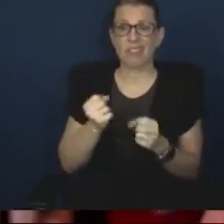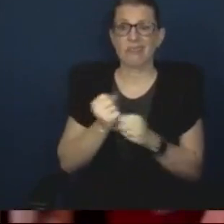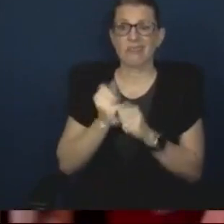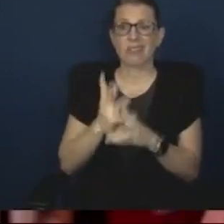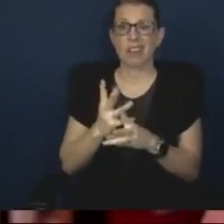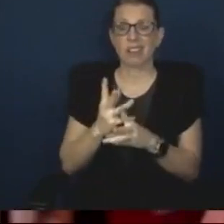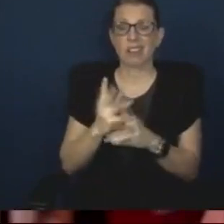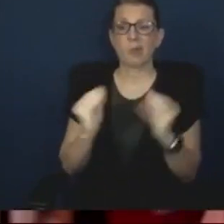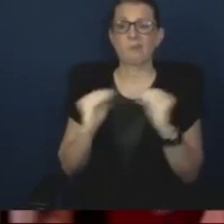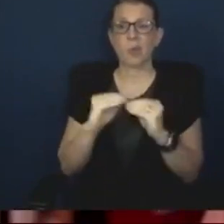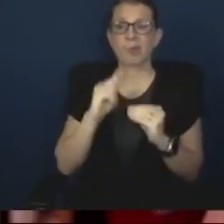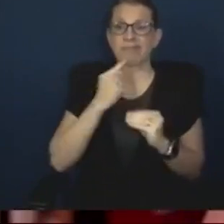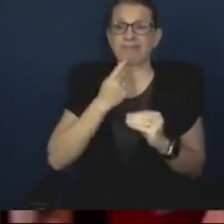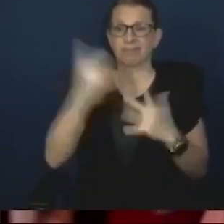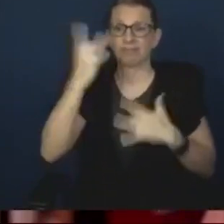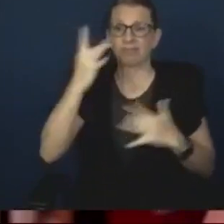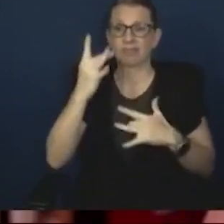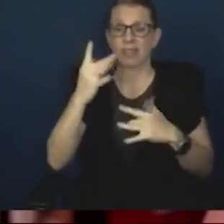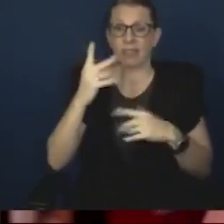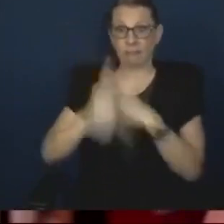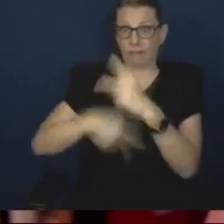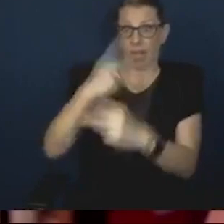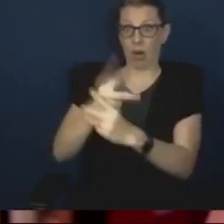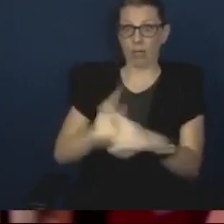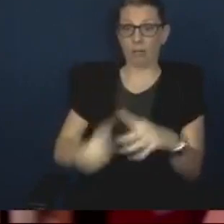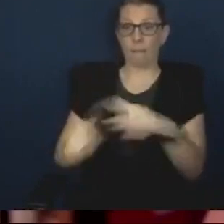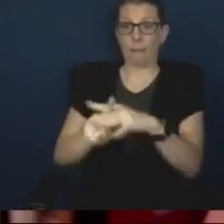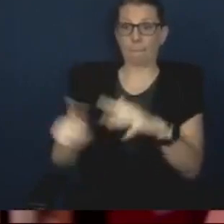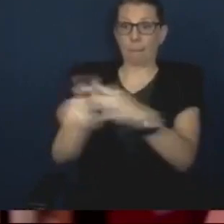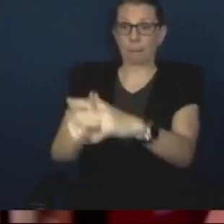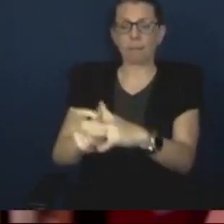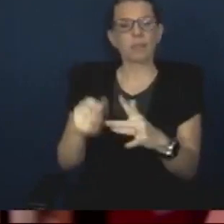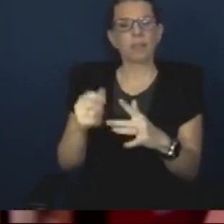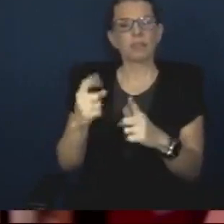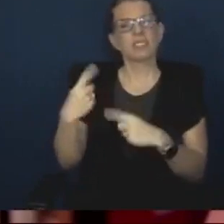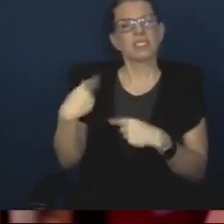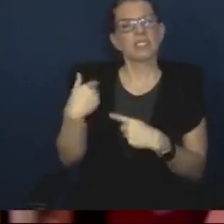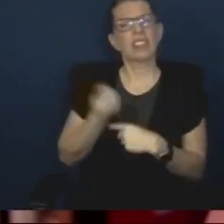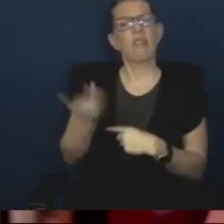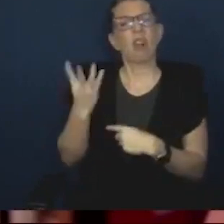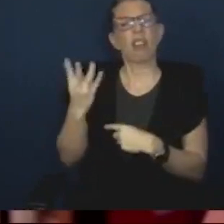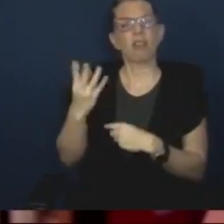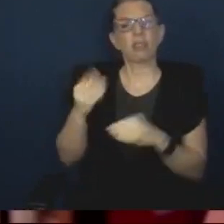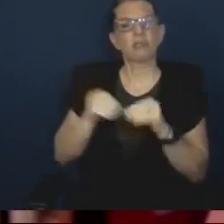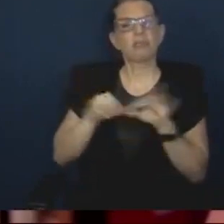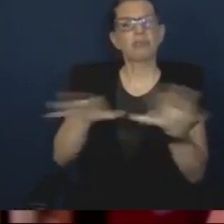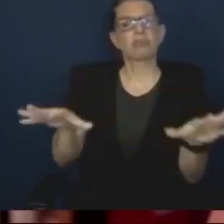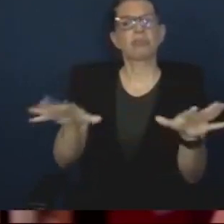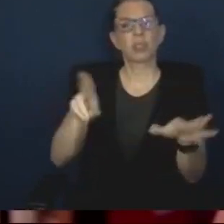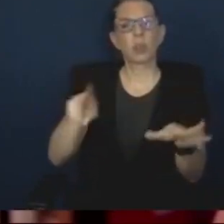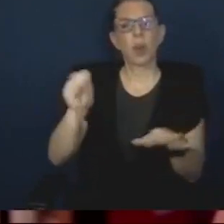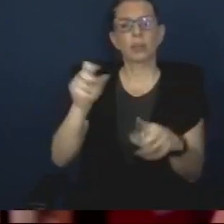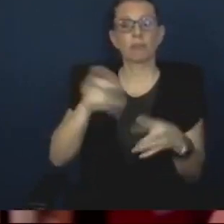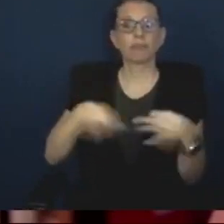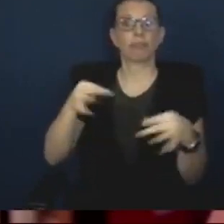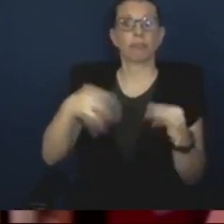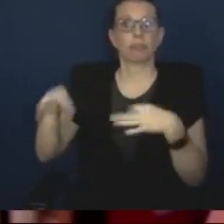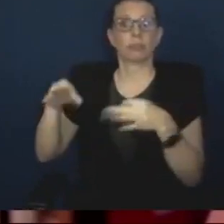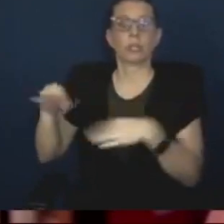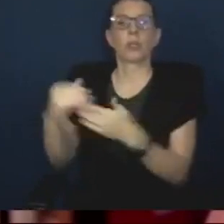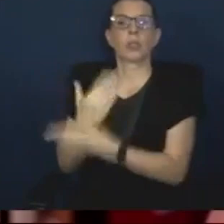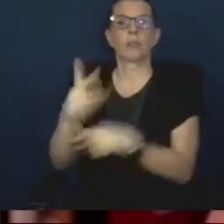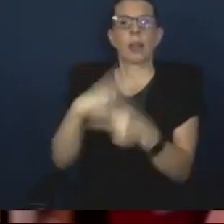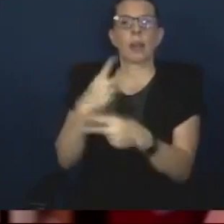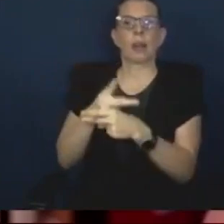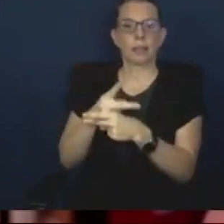disease. In fact, none of the variants that have arisen. We've had several pass through the U.S. and be displaced by new ones, and that will continue